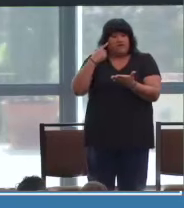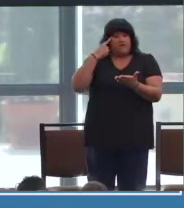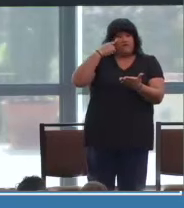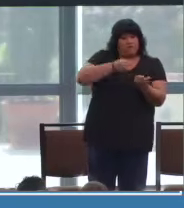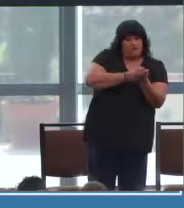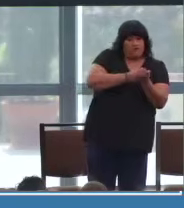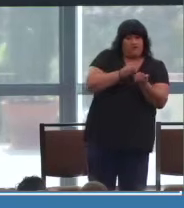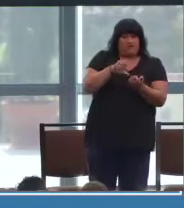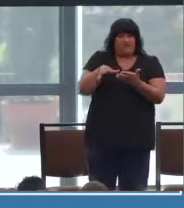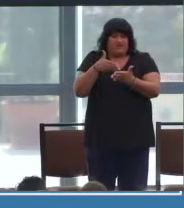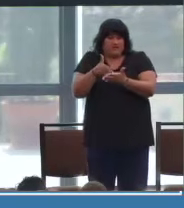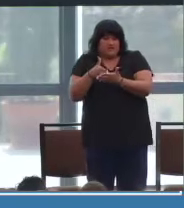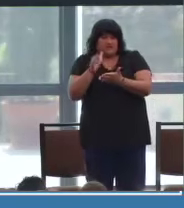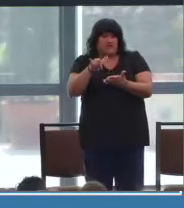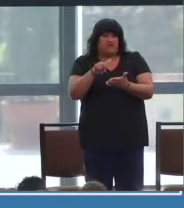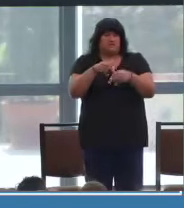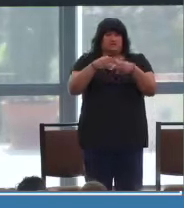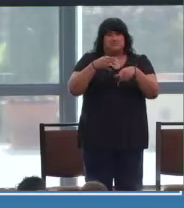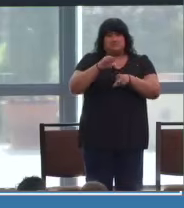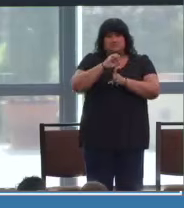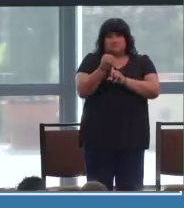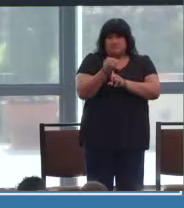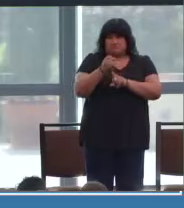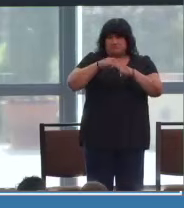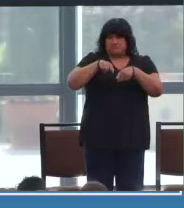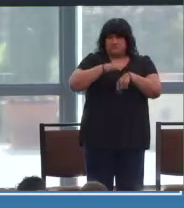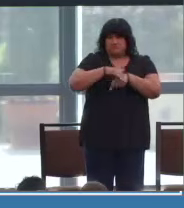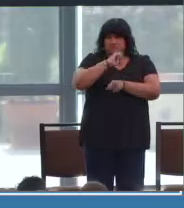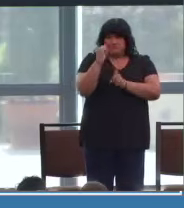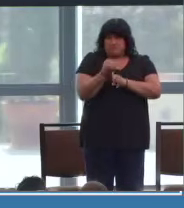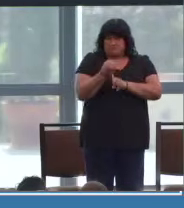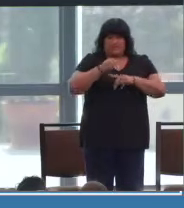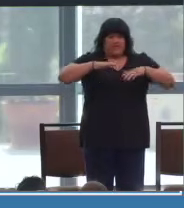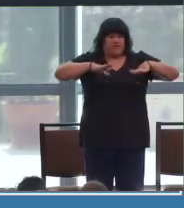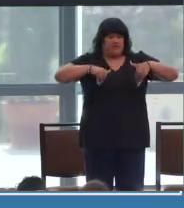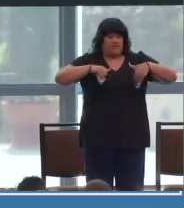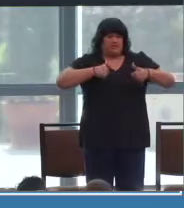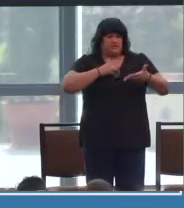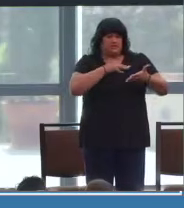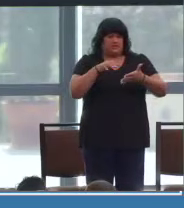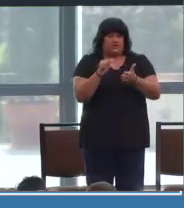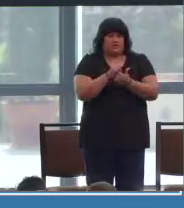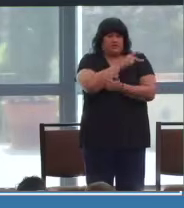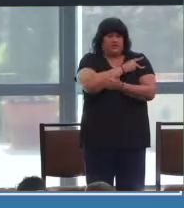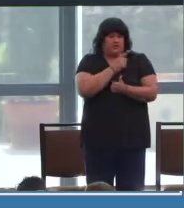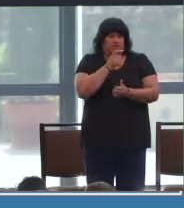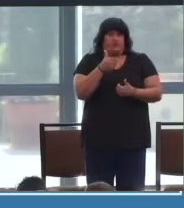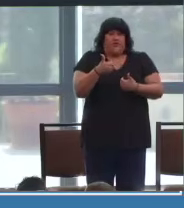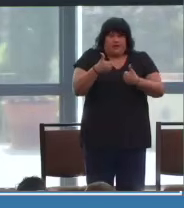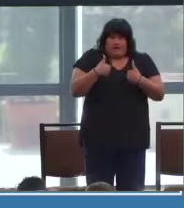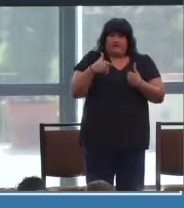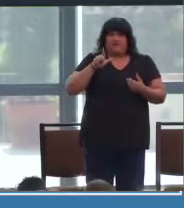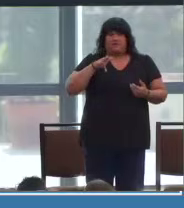be, conditional recommendations, again, with the caveat that they haven't particularly been studied in patients with lupus, but we'll kind of go over